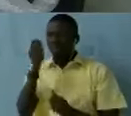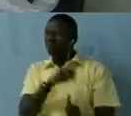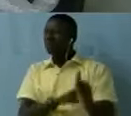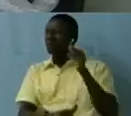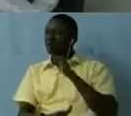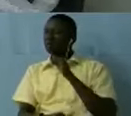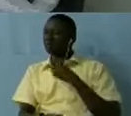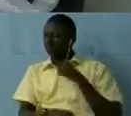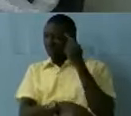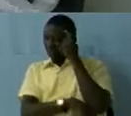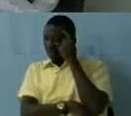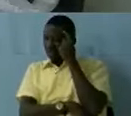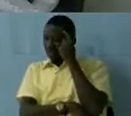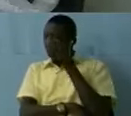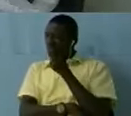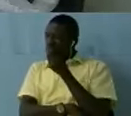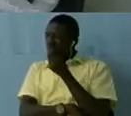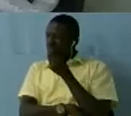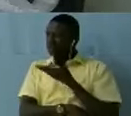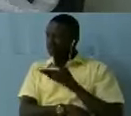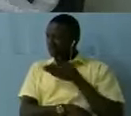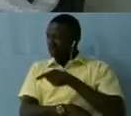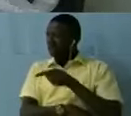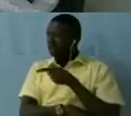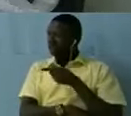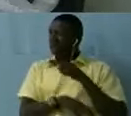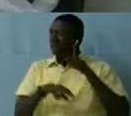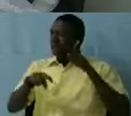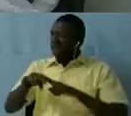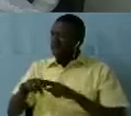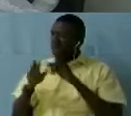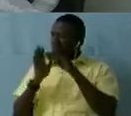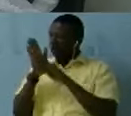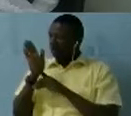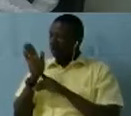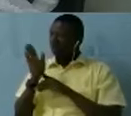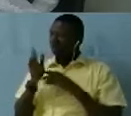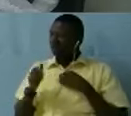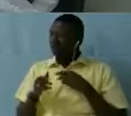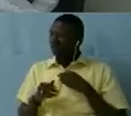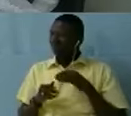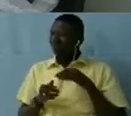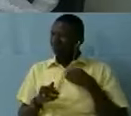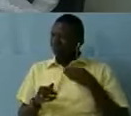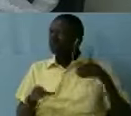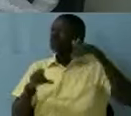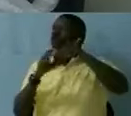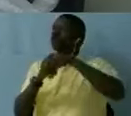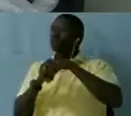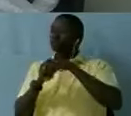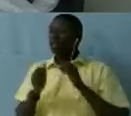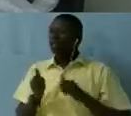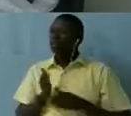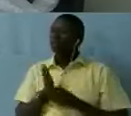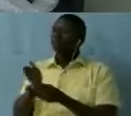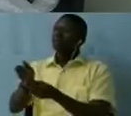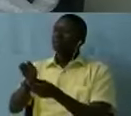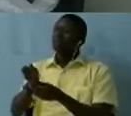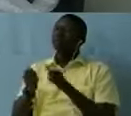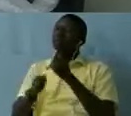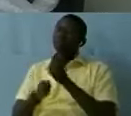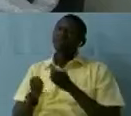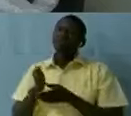realized that there was money in HIV, AIDS, and so I took up the task of spearheading it. They were saying so many things